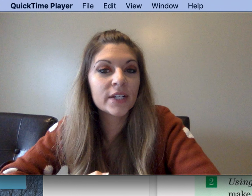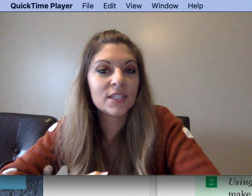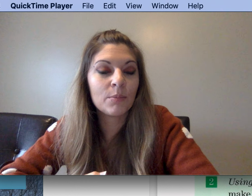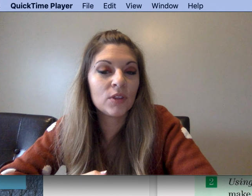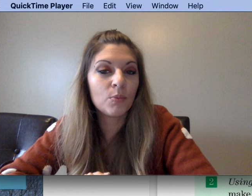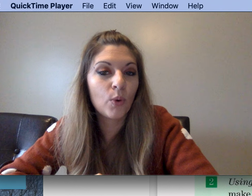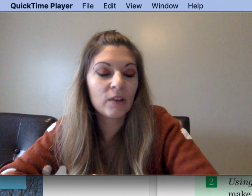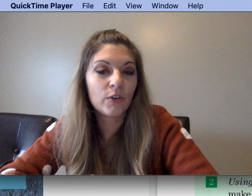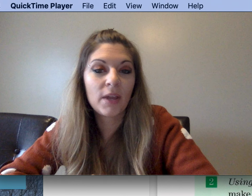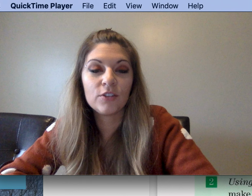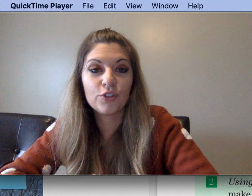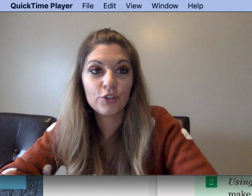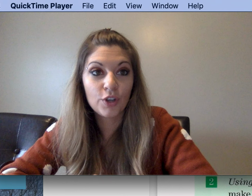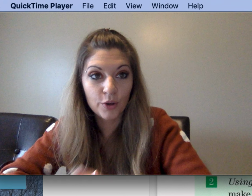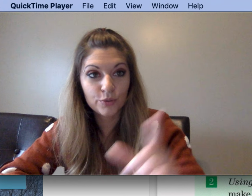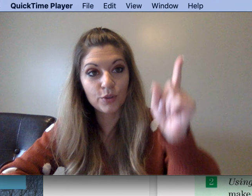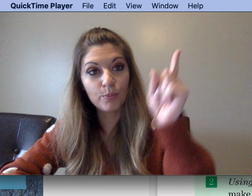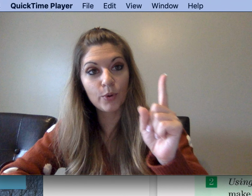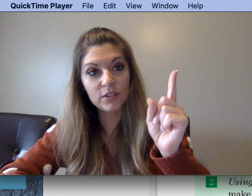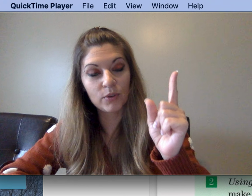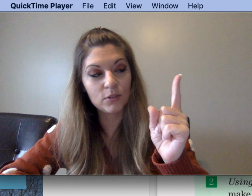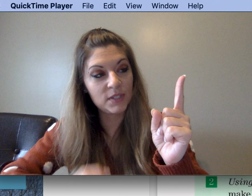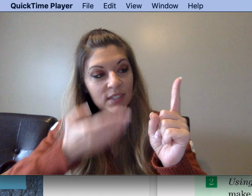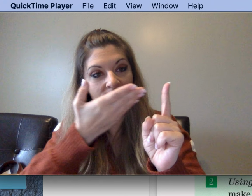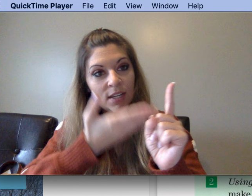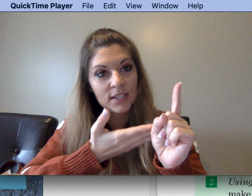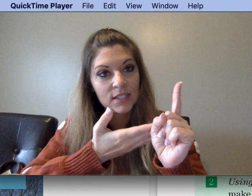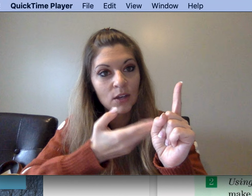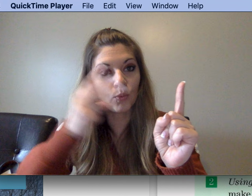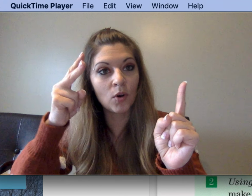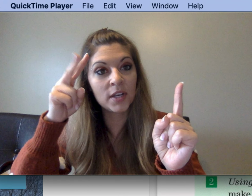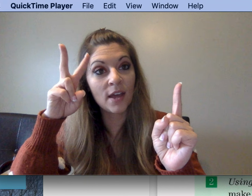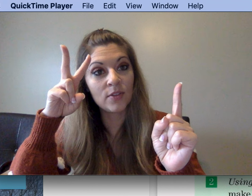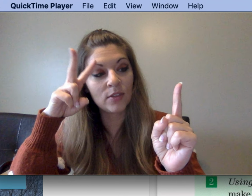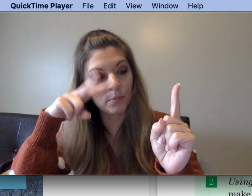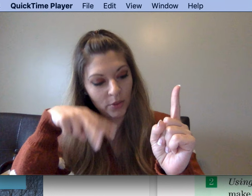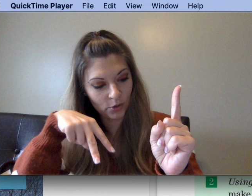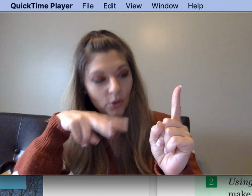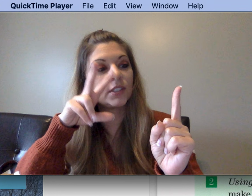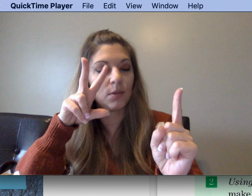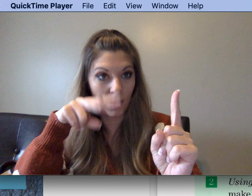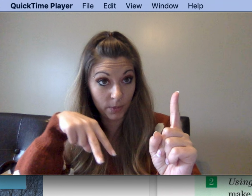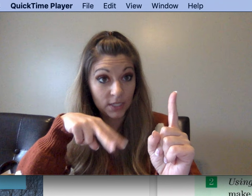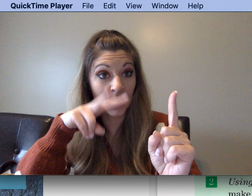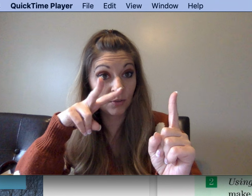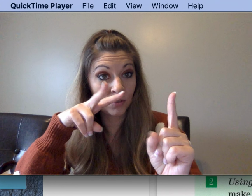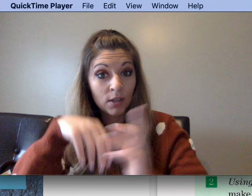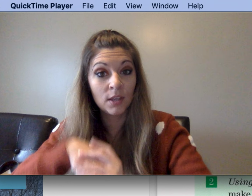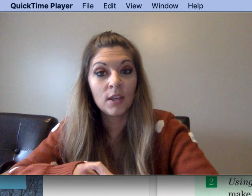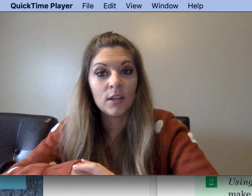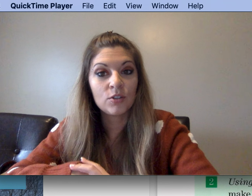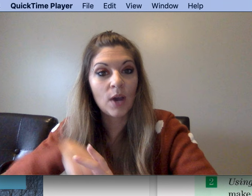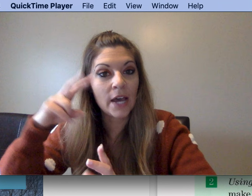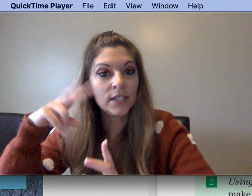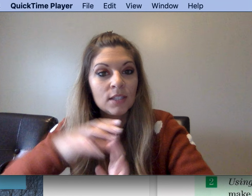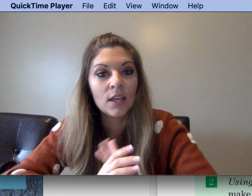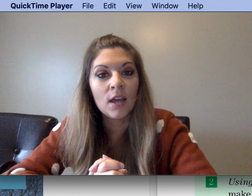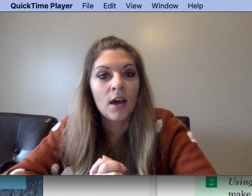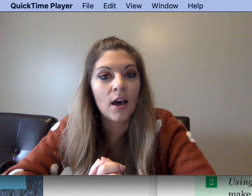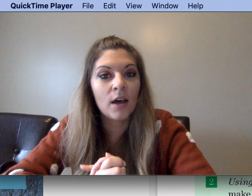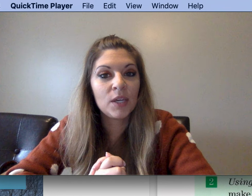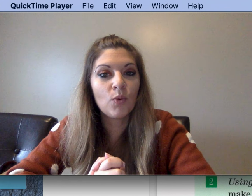mother examined the boy from head to toe. So the boy's going to be standing as CL1, and then the mother looked him up and down. So